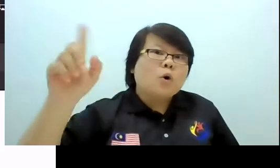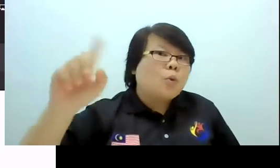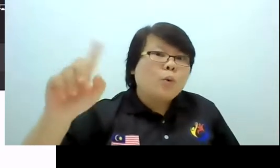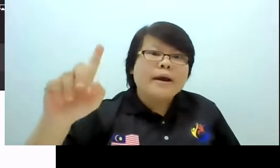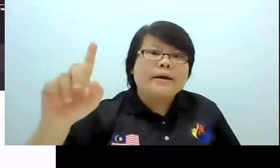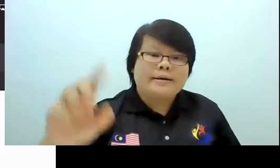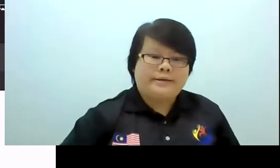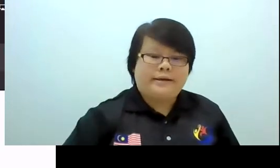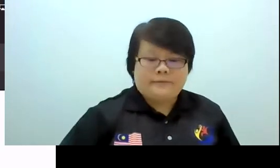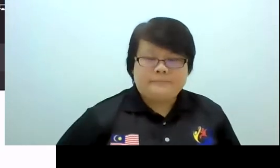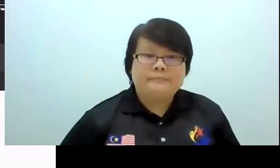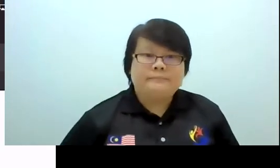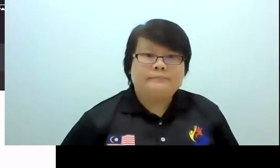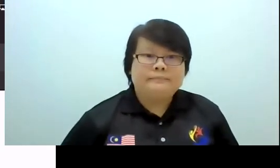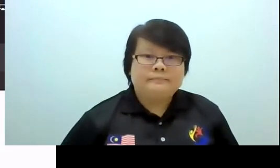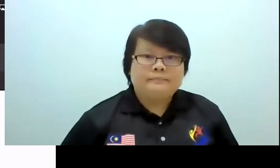C-O-L-O-U-R. Where is it?